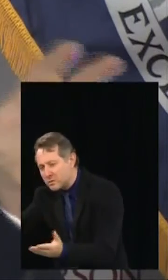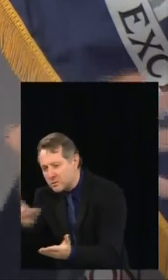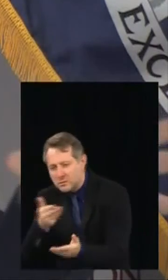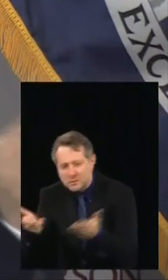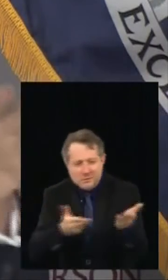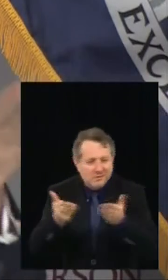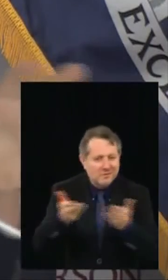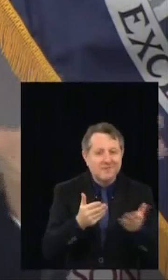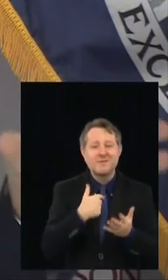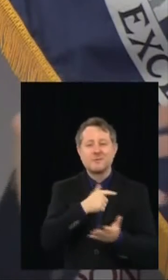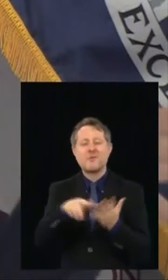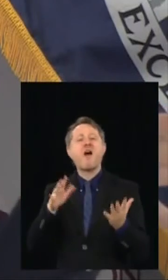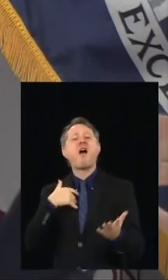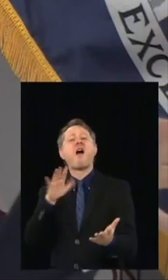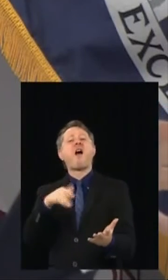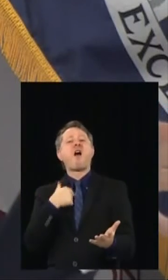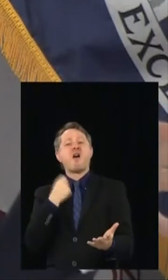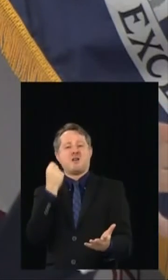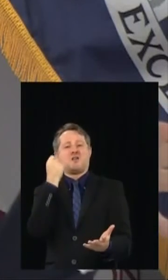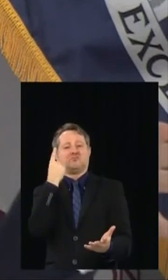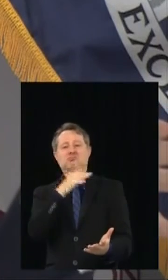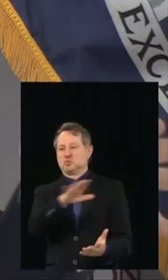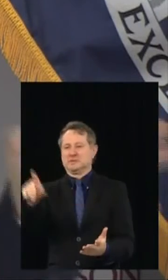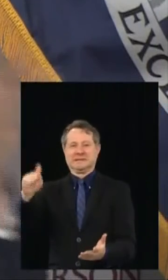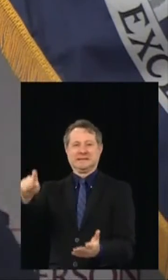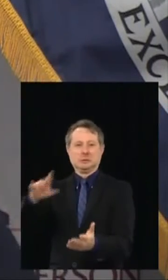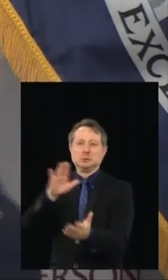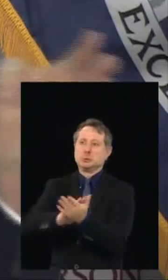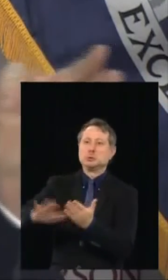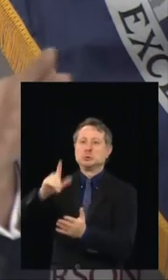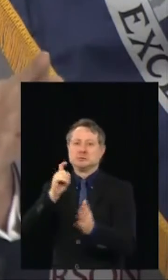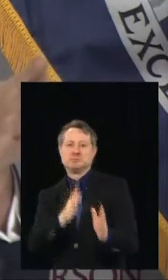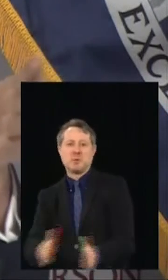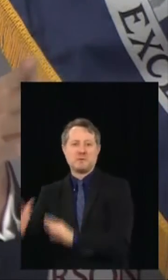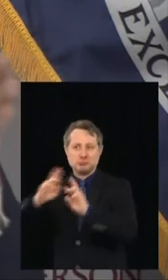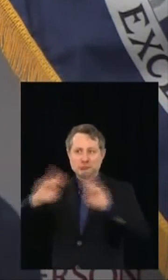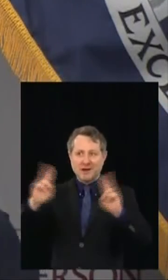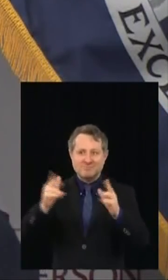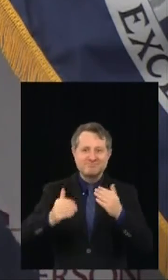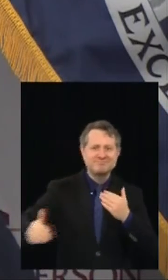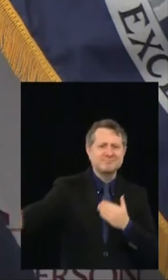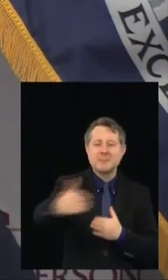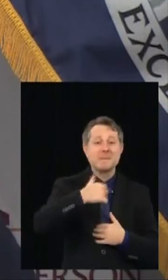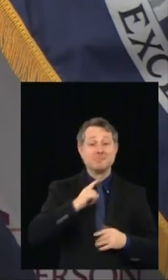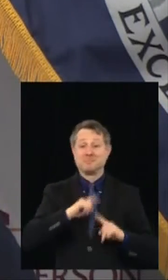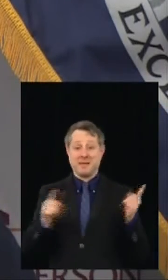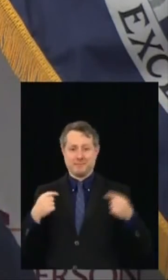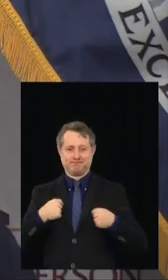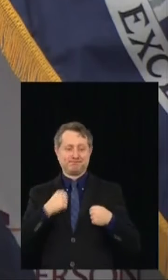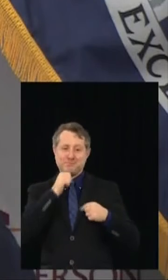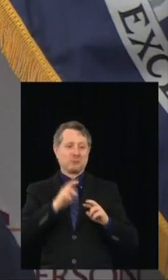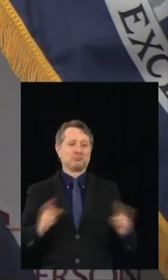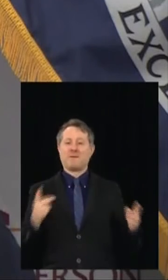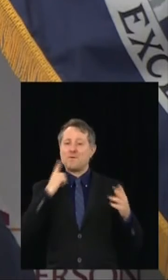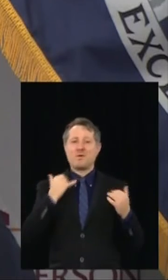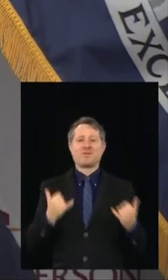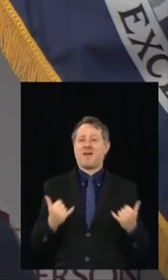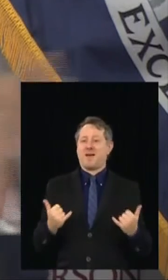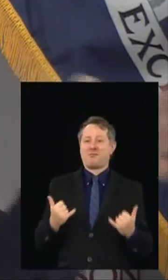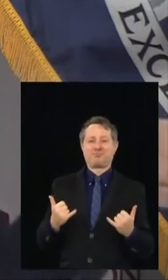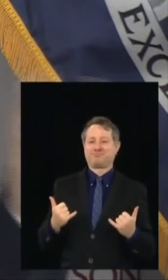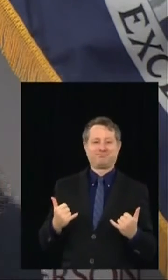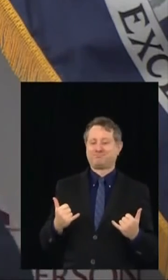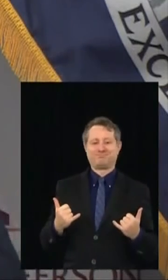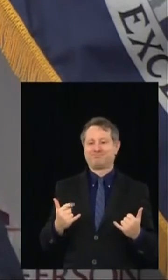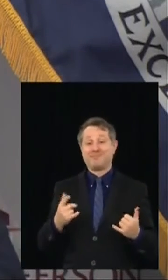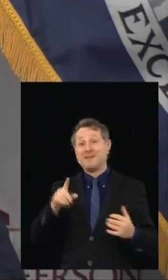respectful of the time the schools need to actually plan. But I'm not ready to say what we